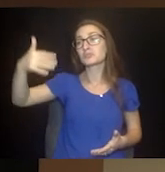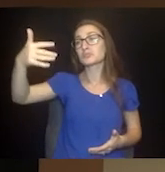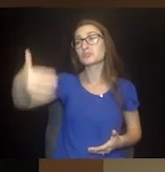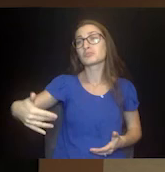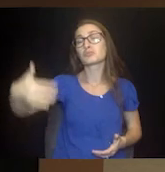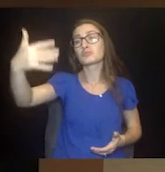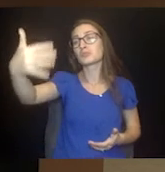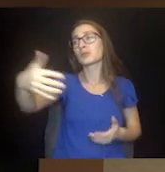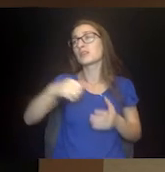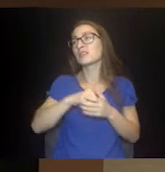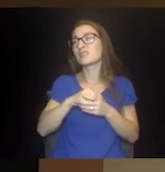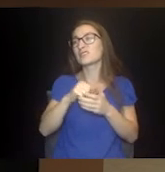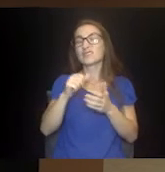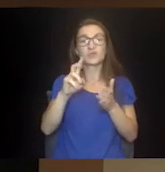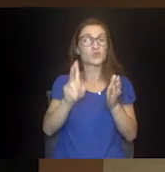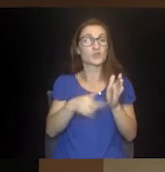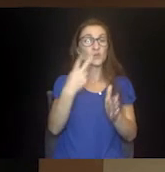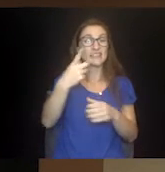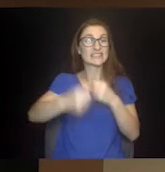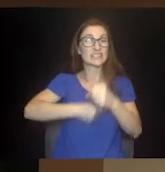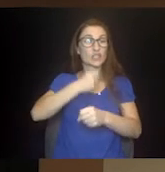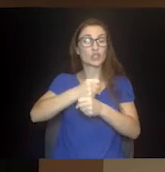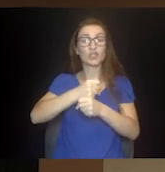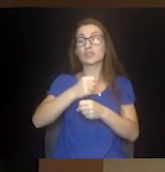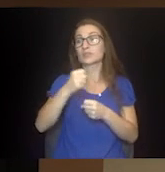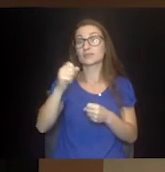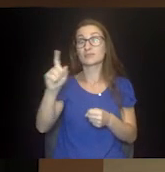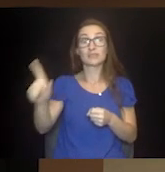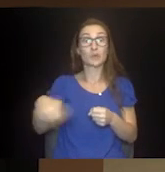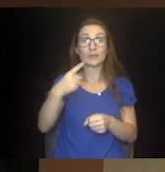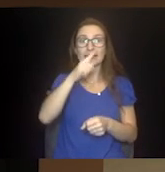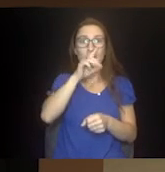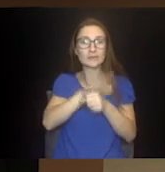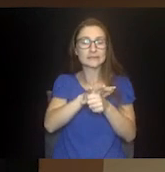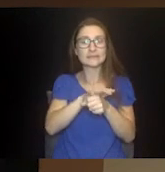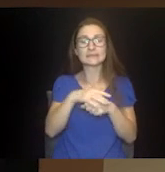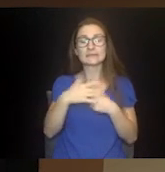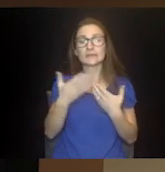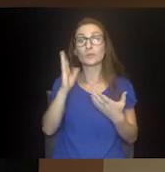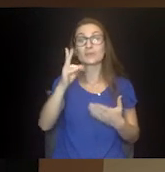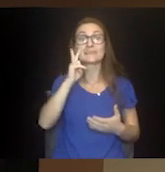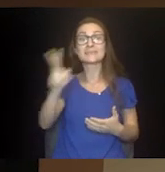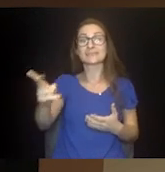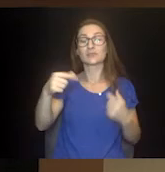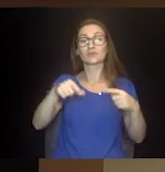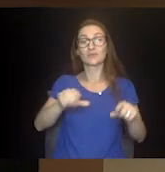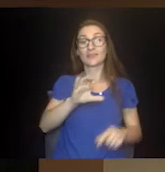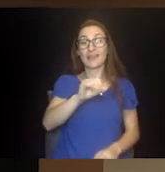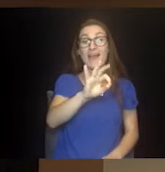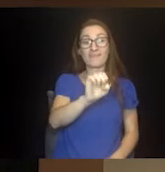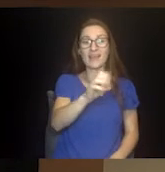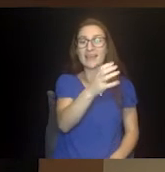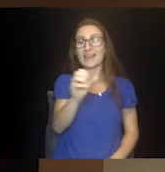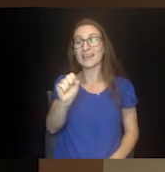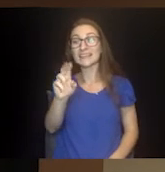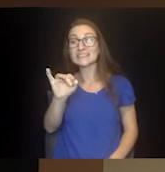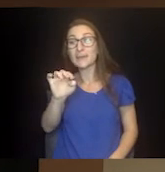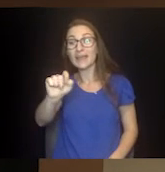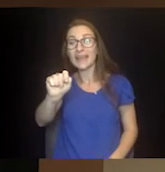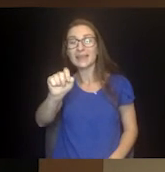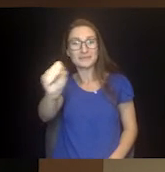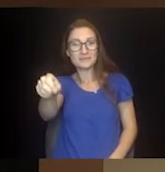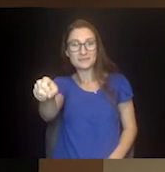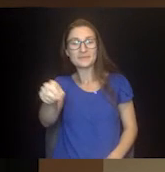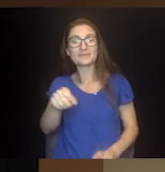though we might not see each other, but two times a year is actually our only guaranteed right now, because we're going to see each other at